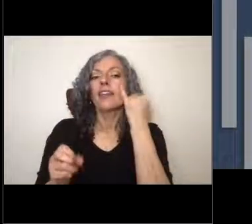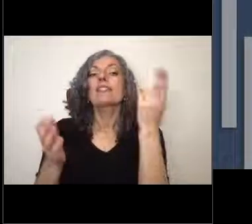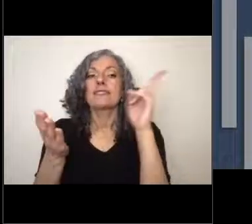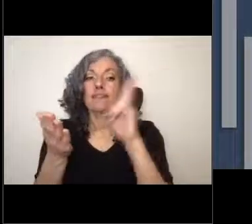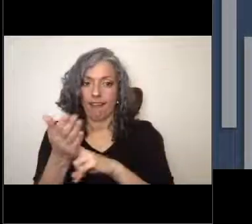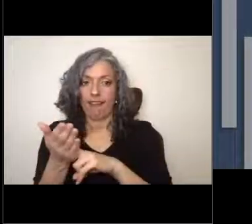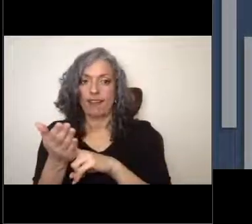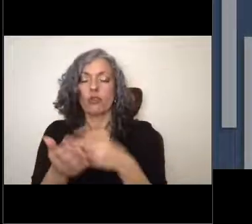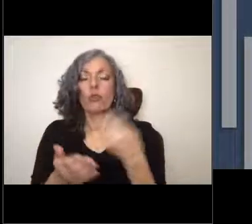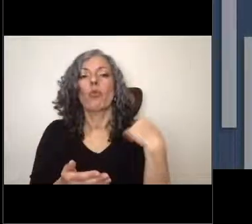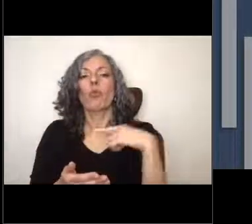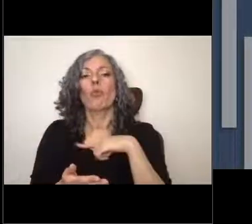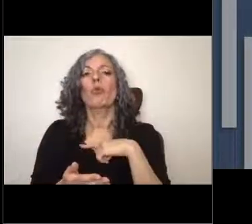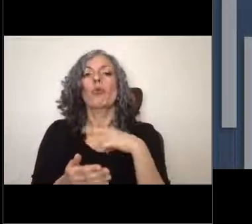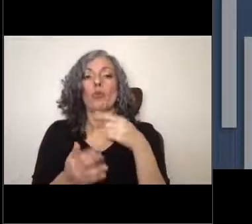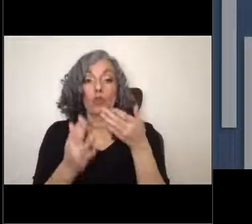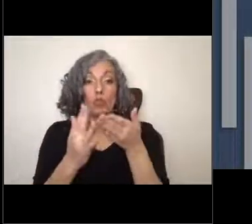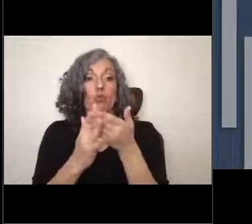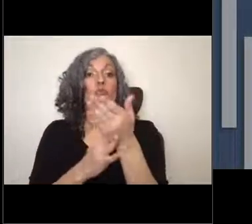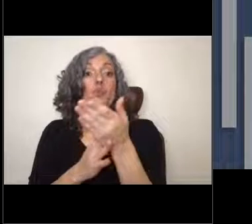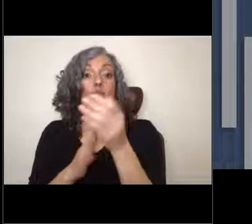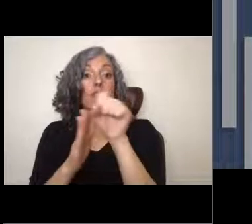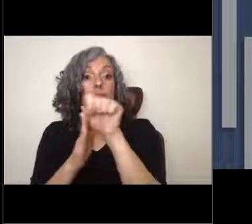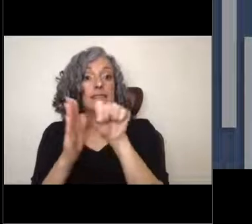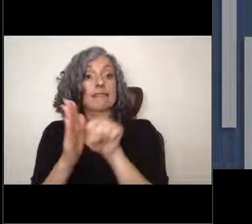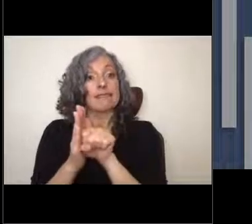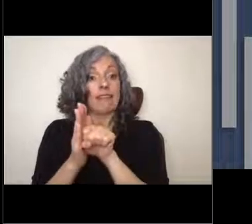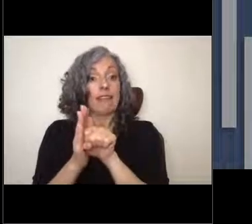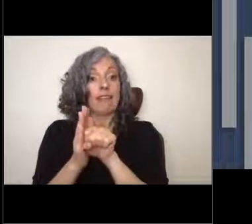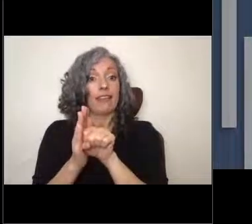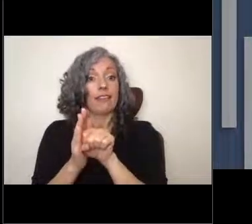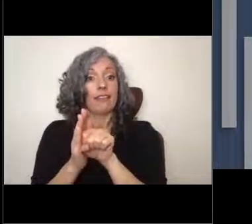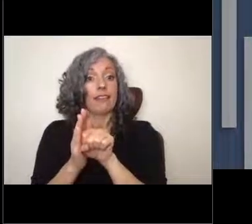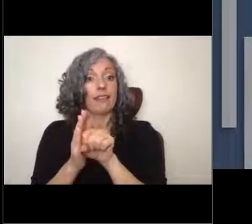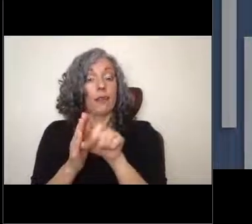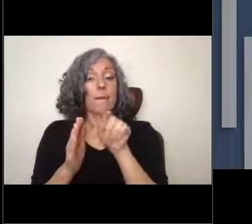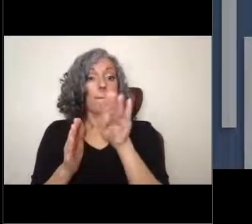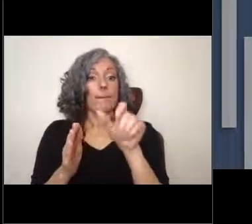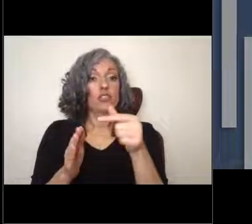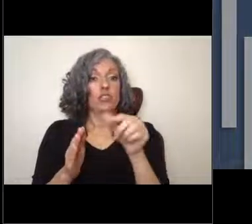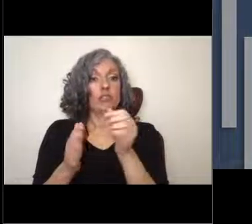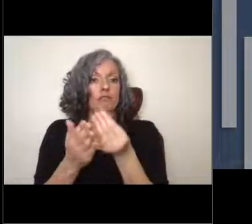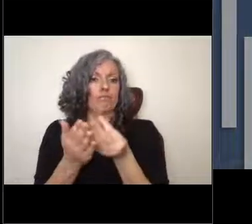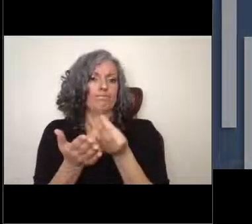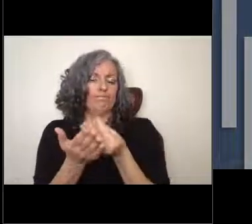these resources through the state budget process to ensure we can implement the legislation.